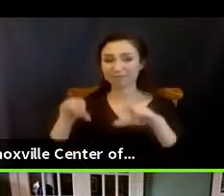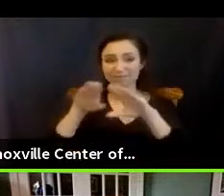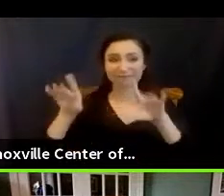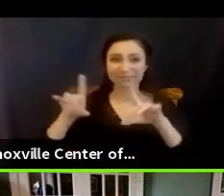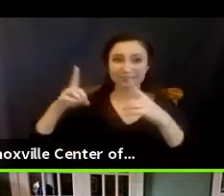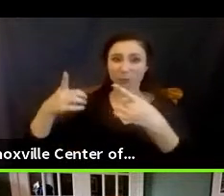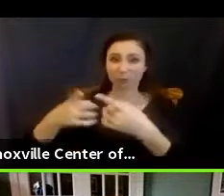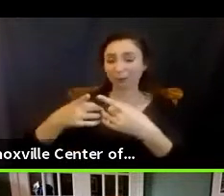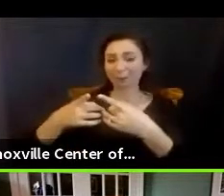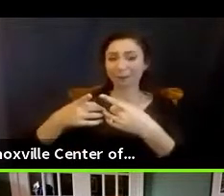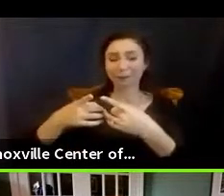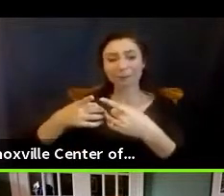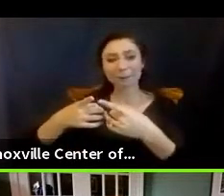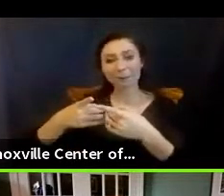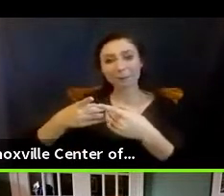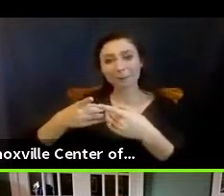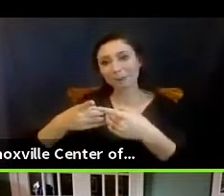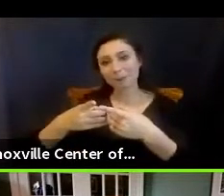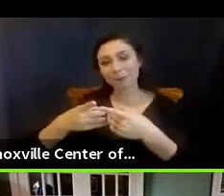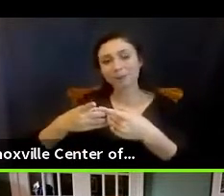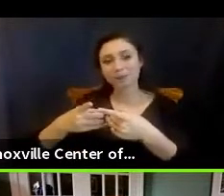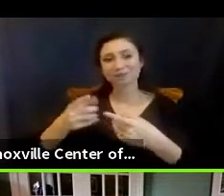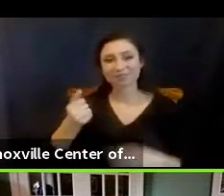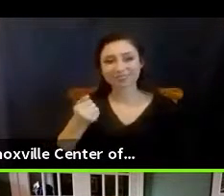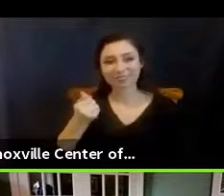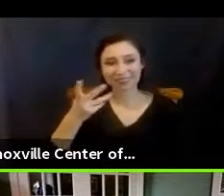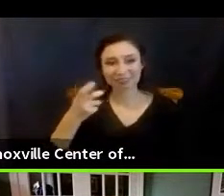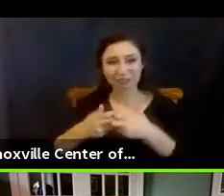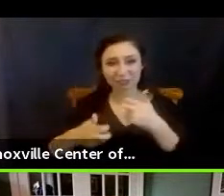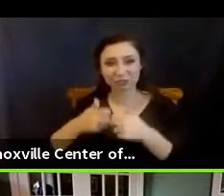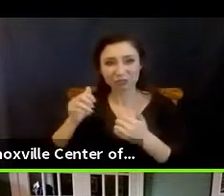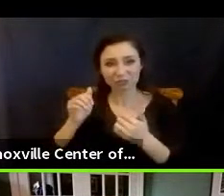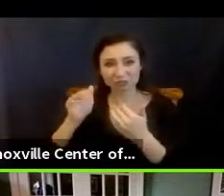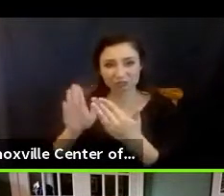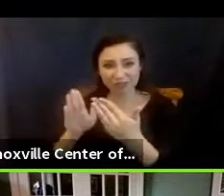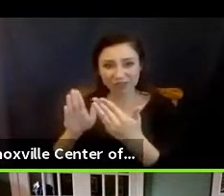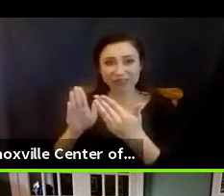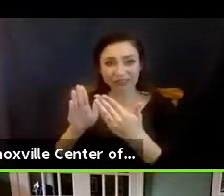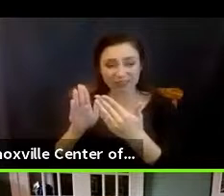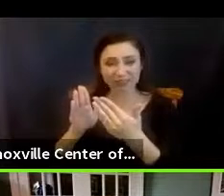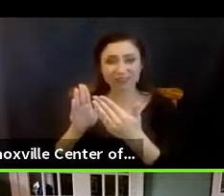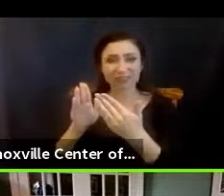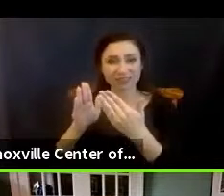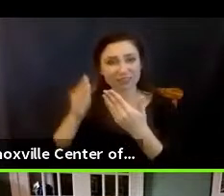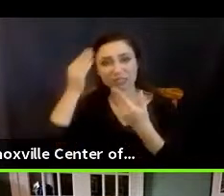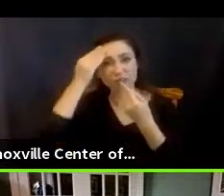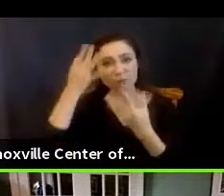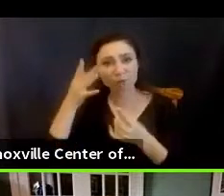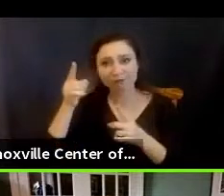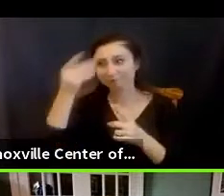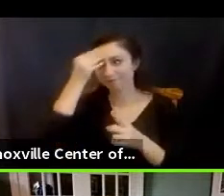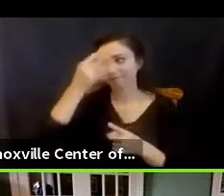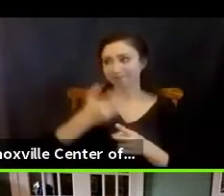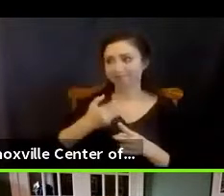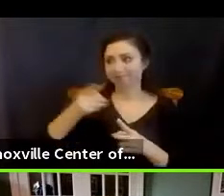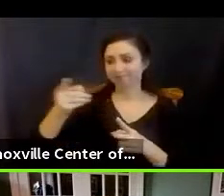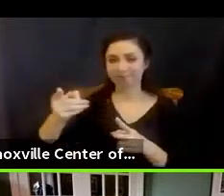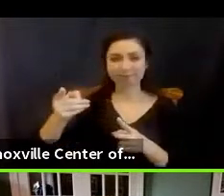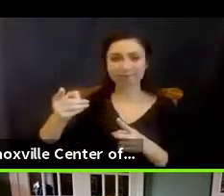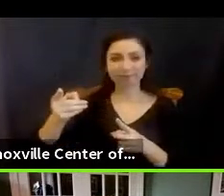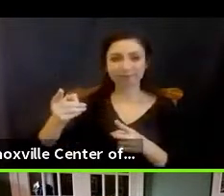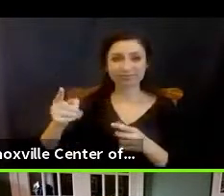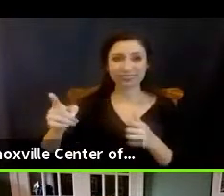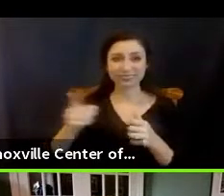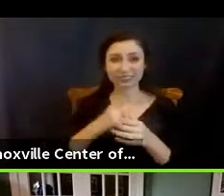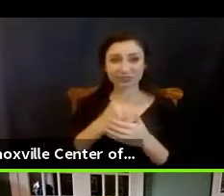departments locally is that there are several issues that they run into, and just some information that they gave me was that during the first week